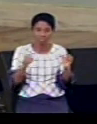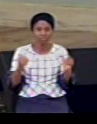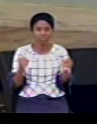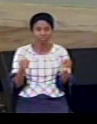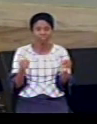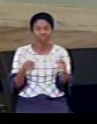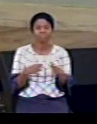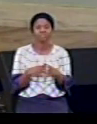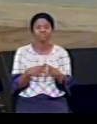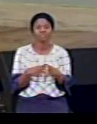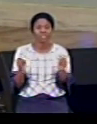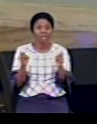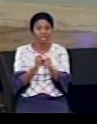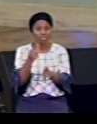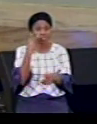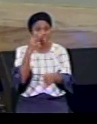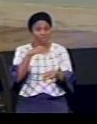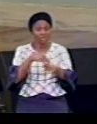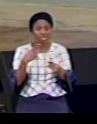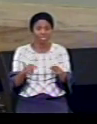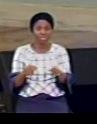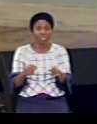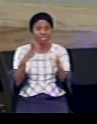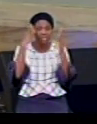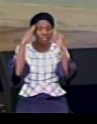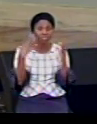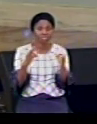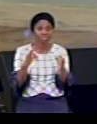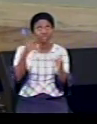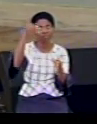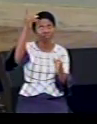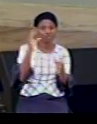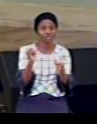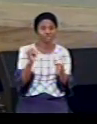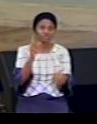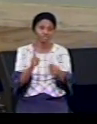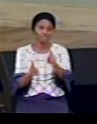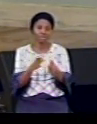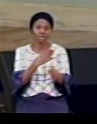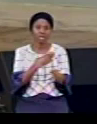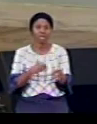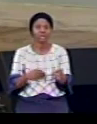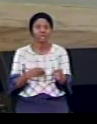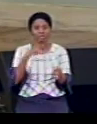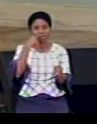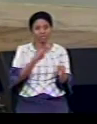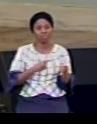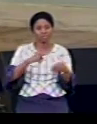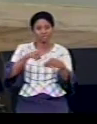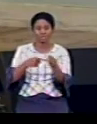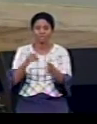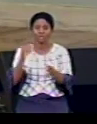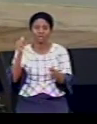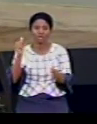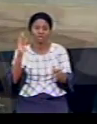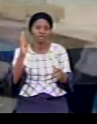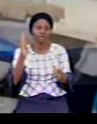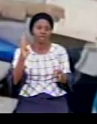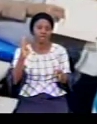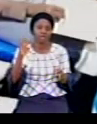experience of God's people, and he gives us Abraham as a